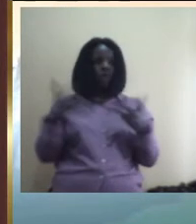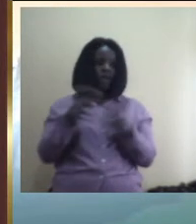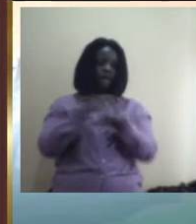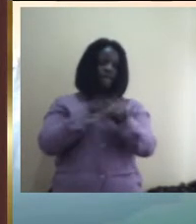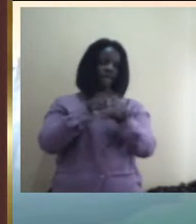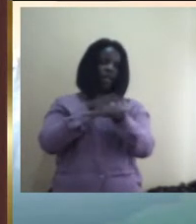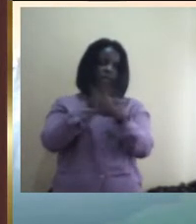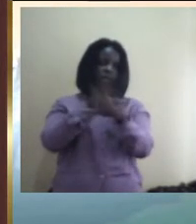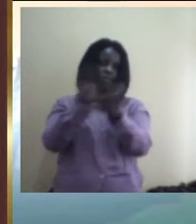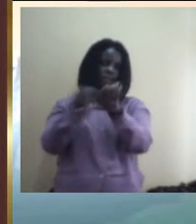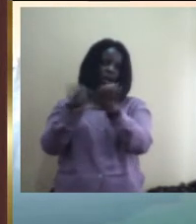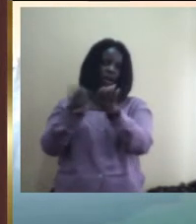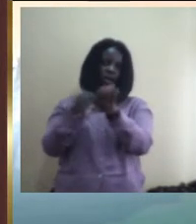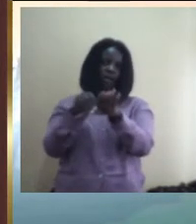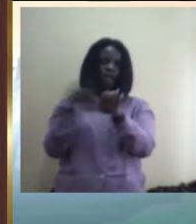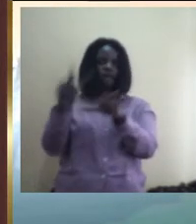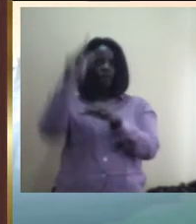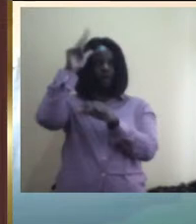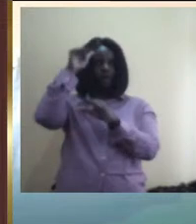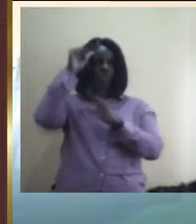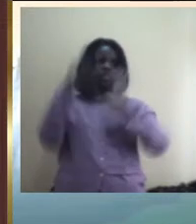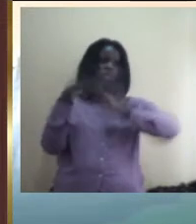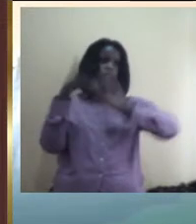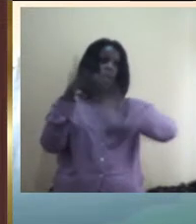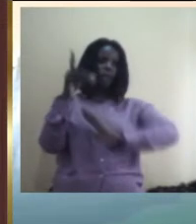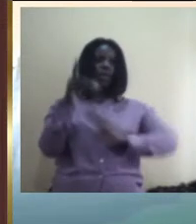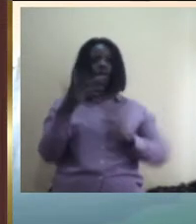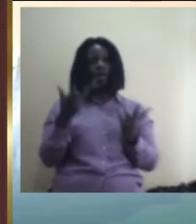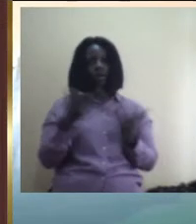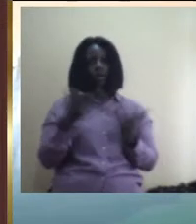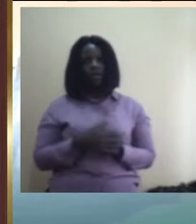part of its graduate development program.